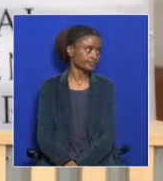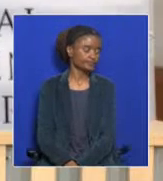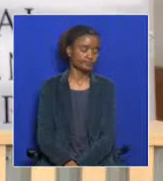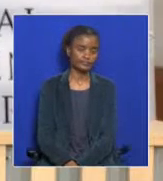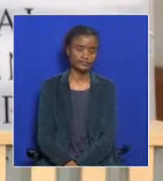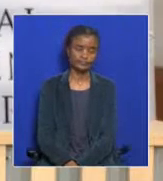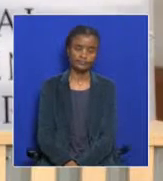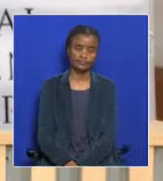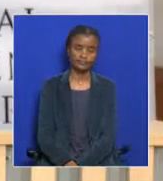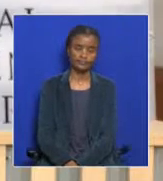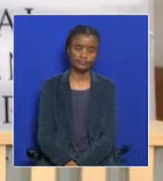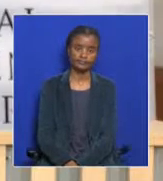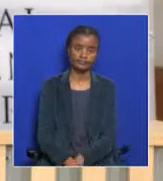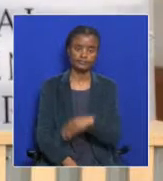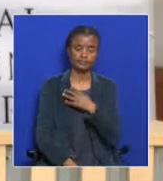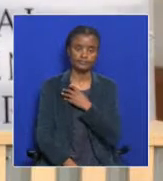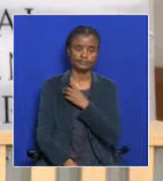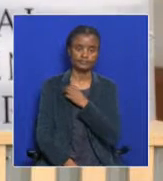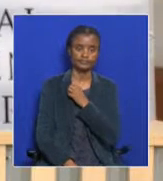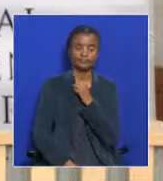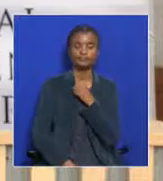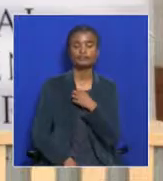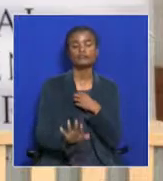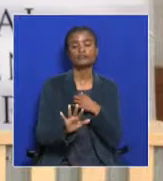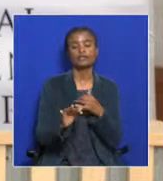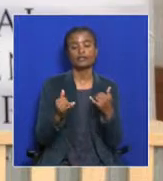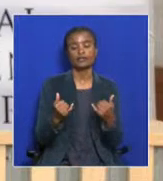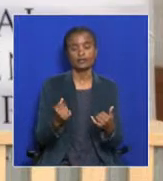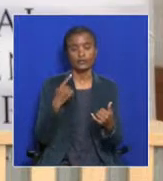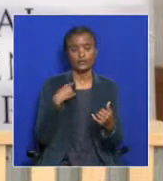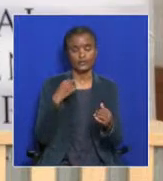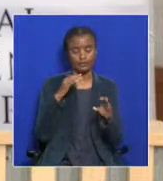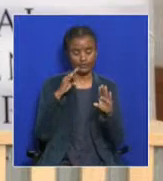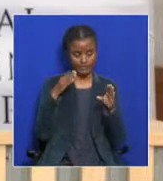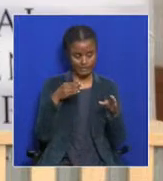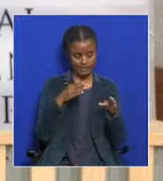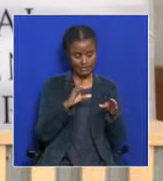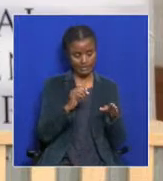somewhere between CHC Depot and Isipingo, but let's see where we land.